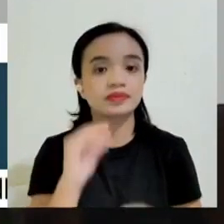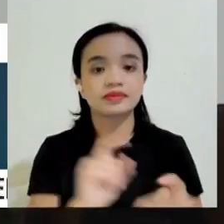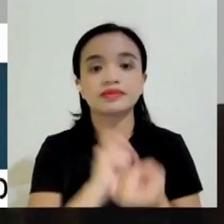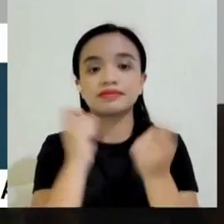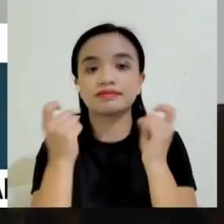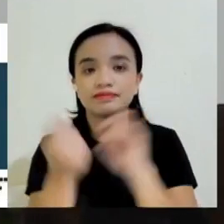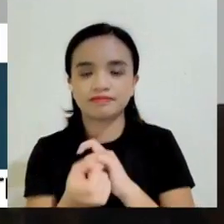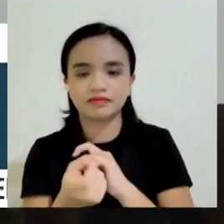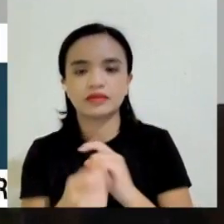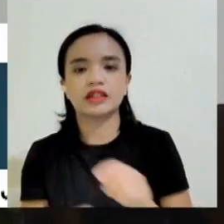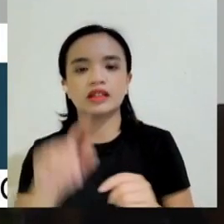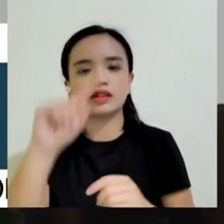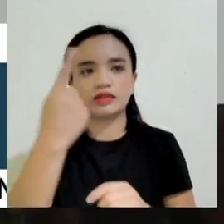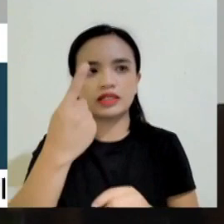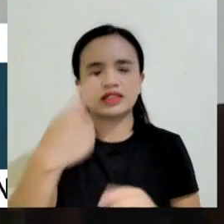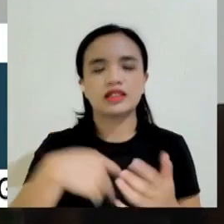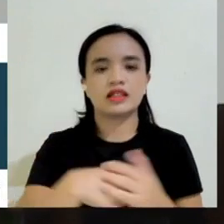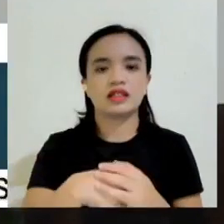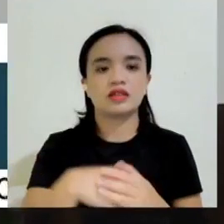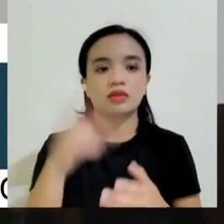project in Cebu Mactan.